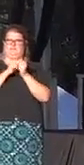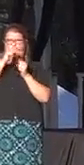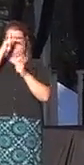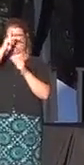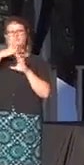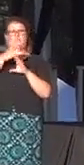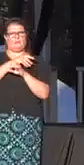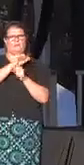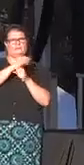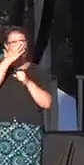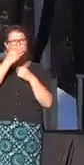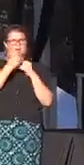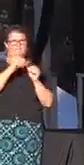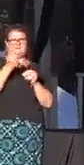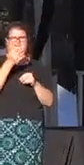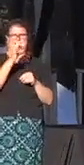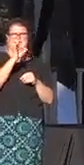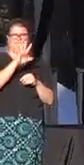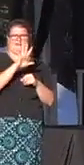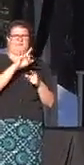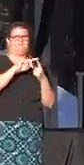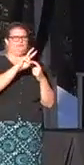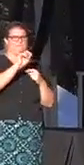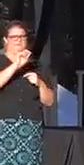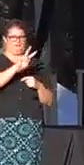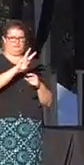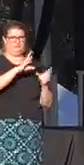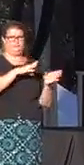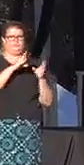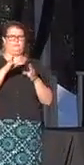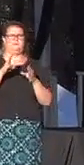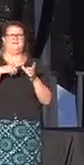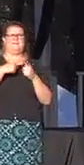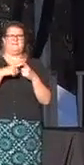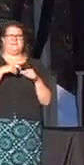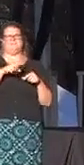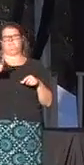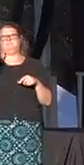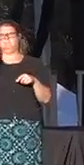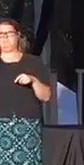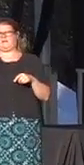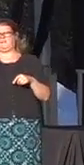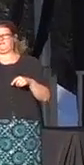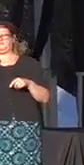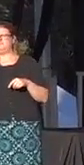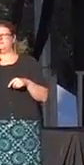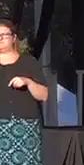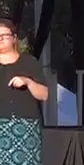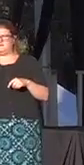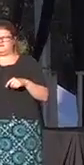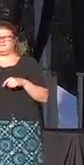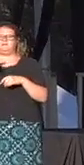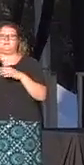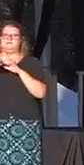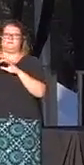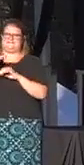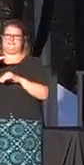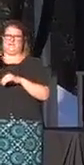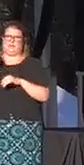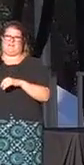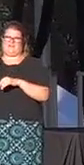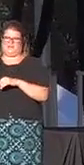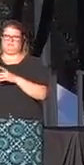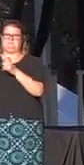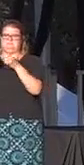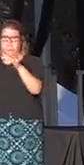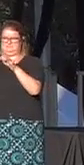Padres front office from 1995 to 2002. He then went on to the Boston Red Sox, where he served as the chief operating officer.